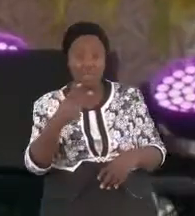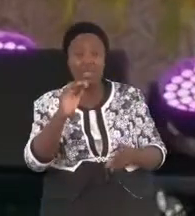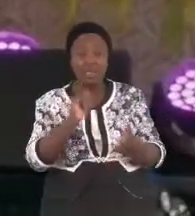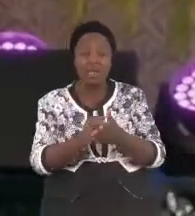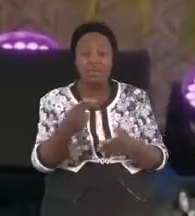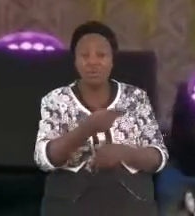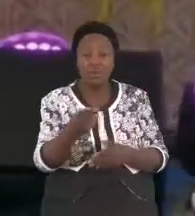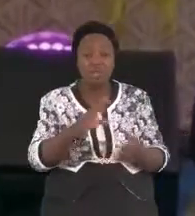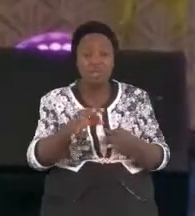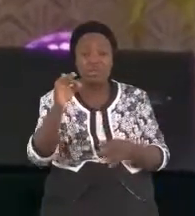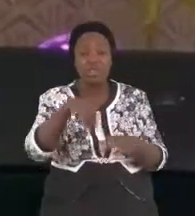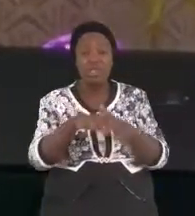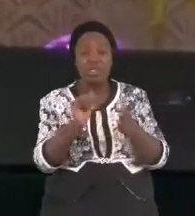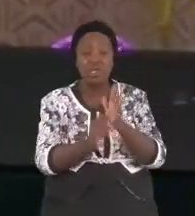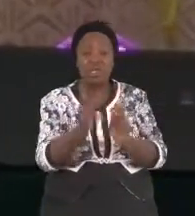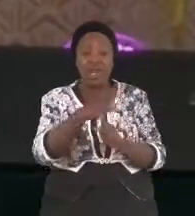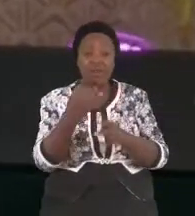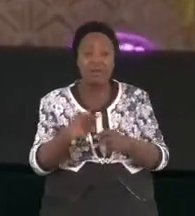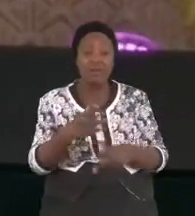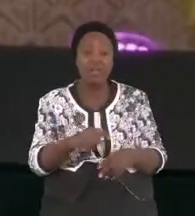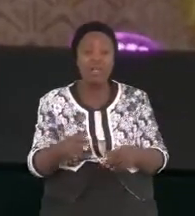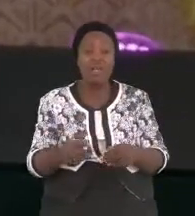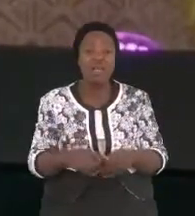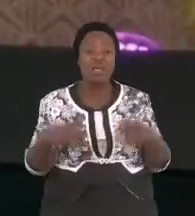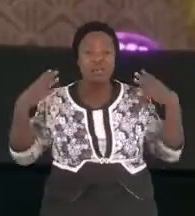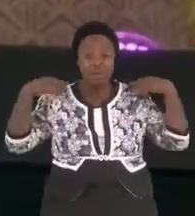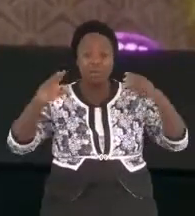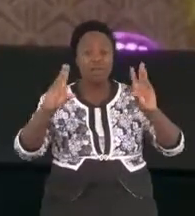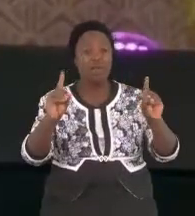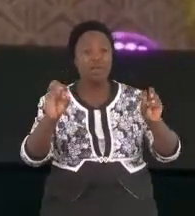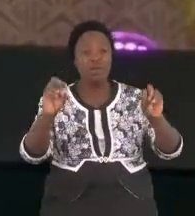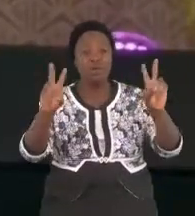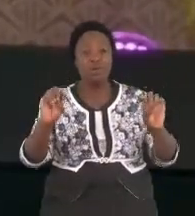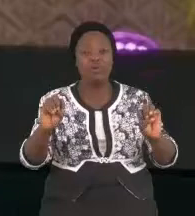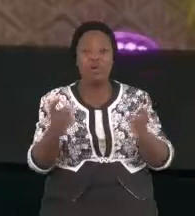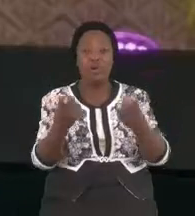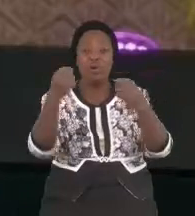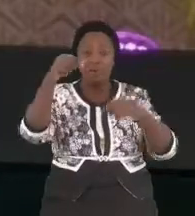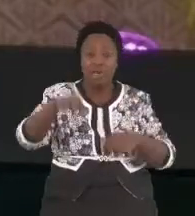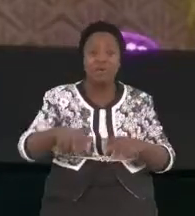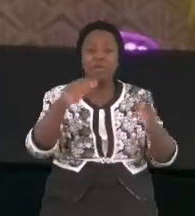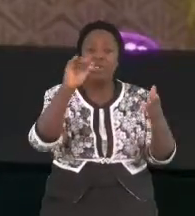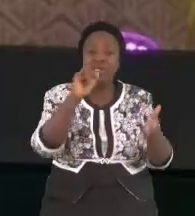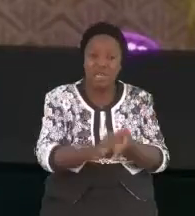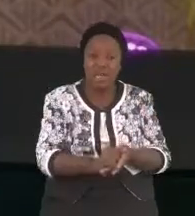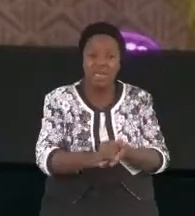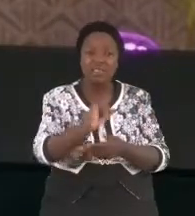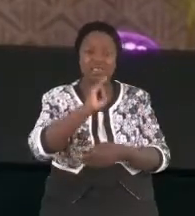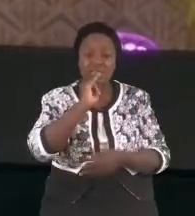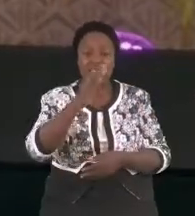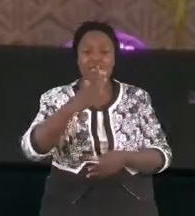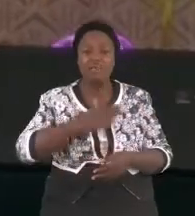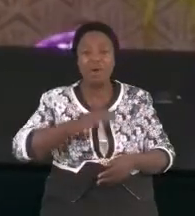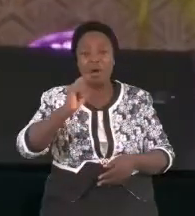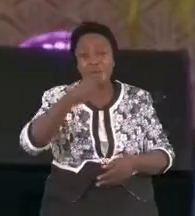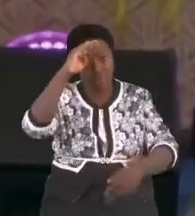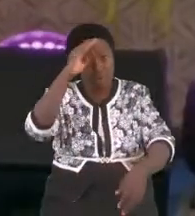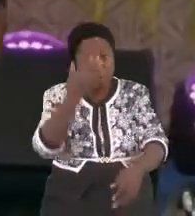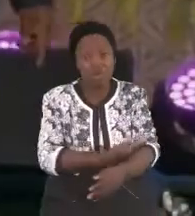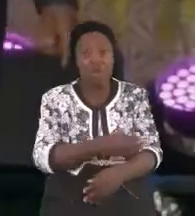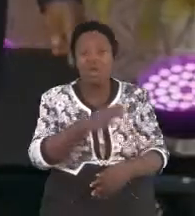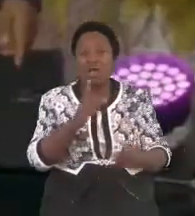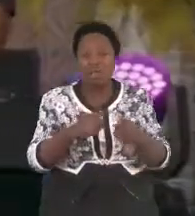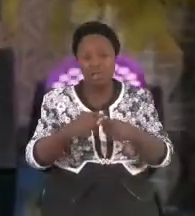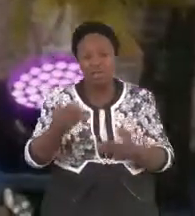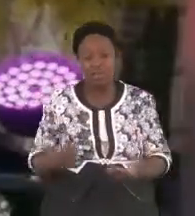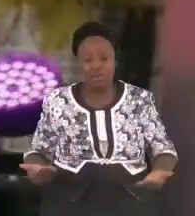of a dove descending, that is my only begotten Son. Introduce him to the